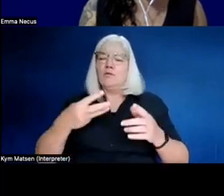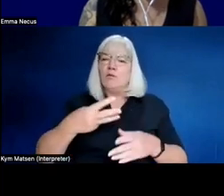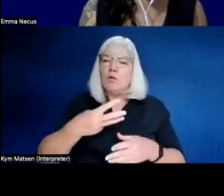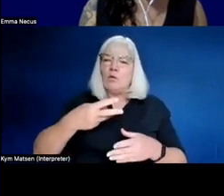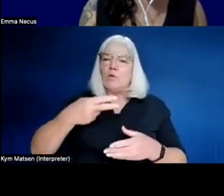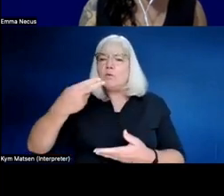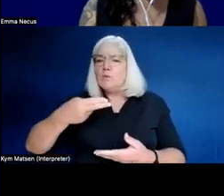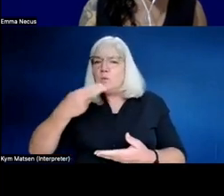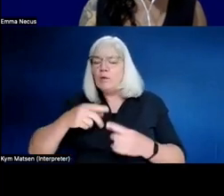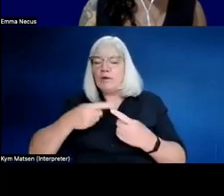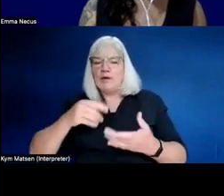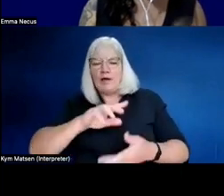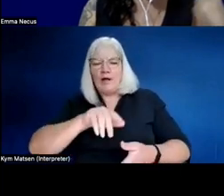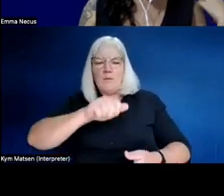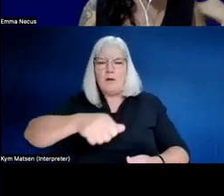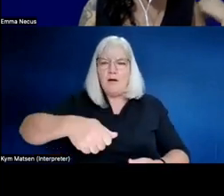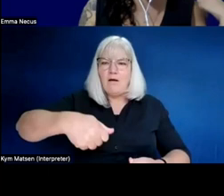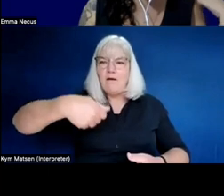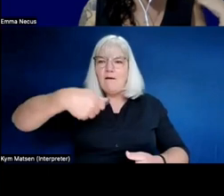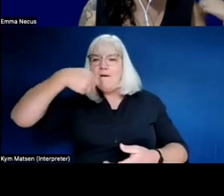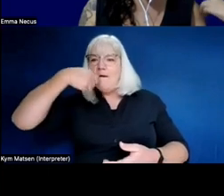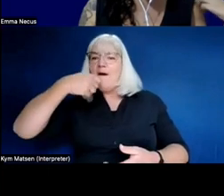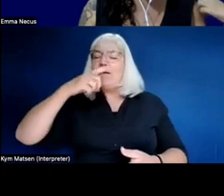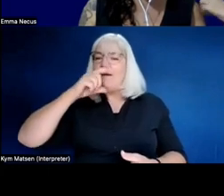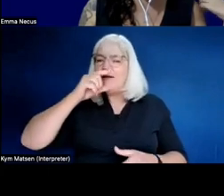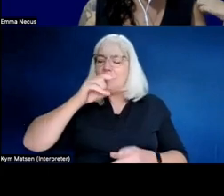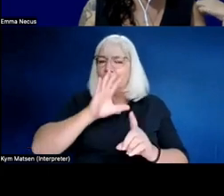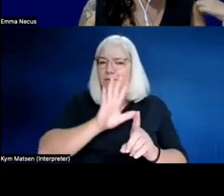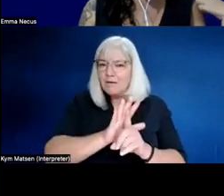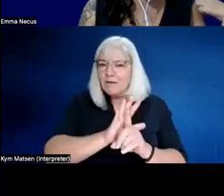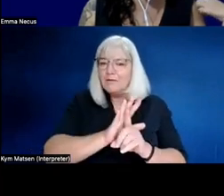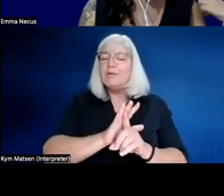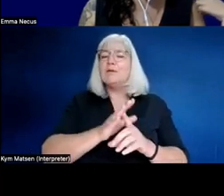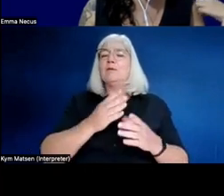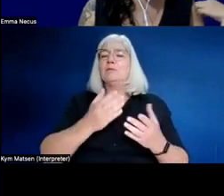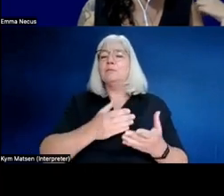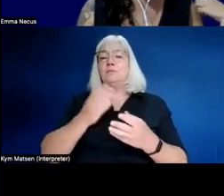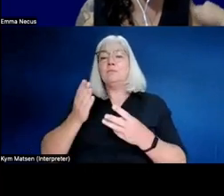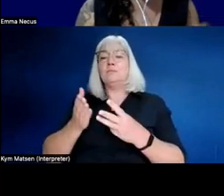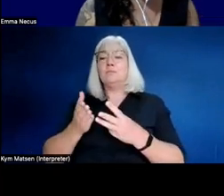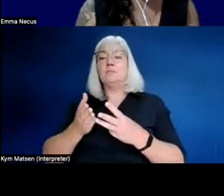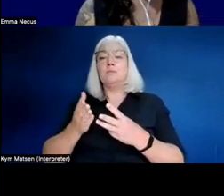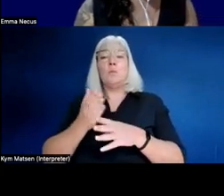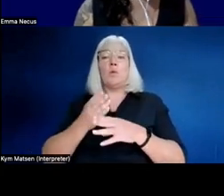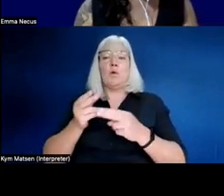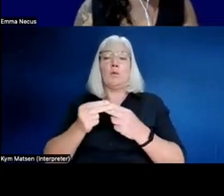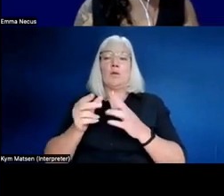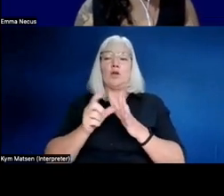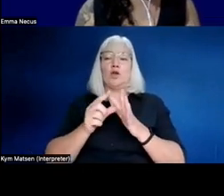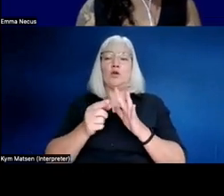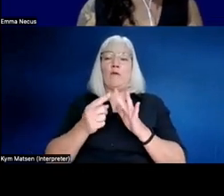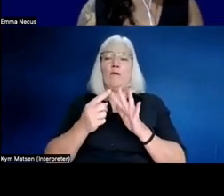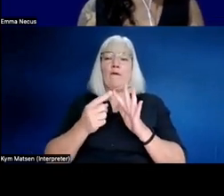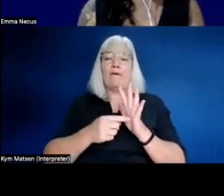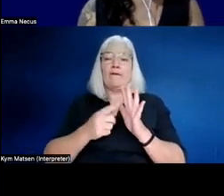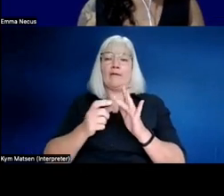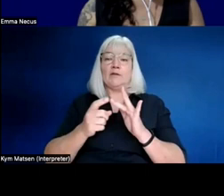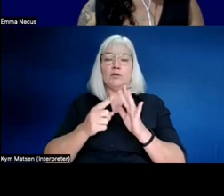often work alongside dietitians, looking at nutrition as a whole and mealtime management in partnership together.